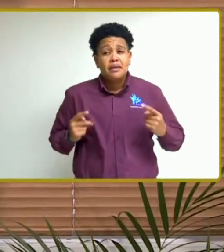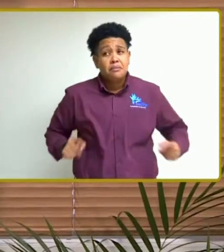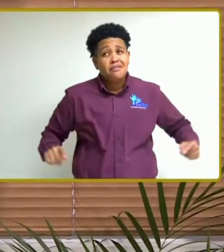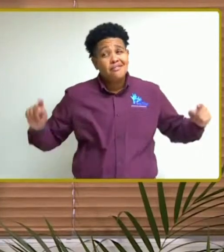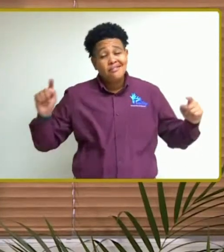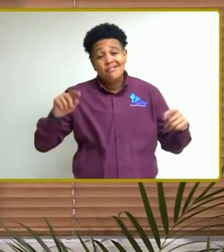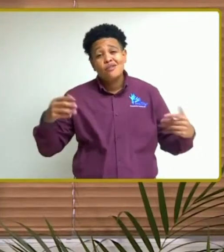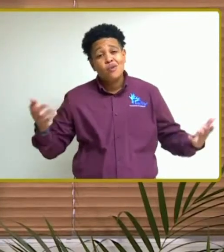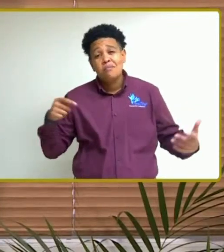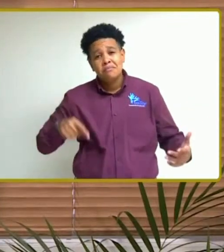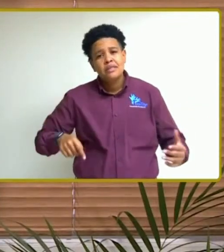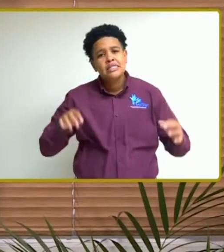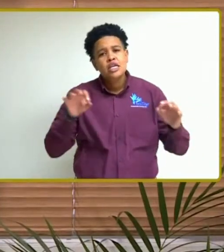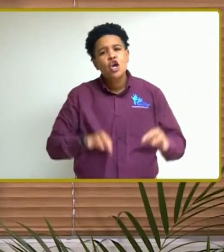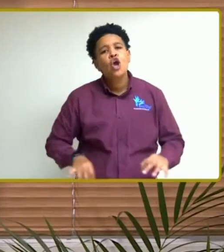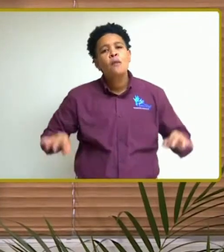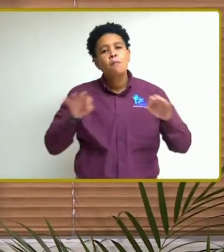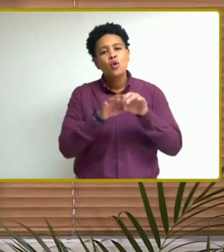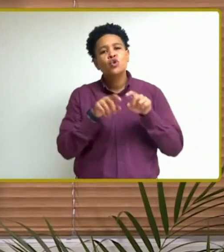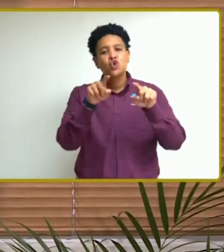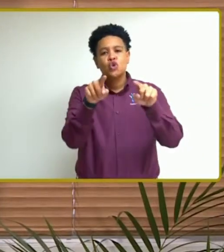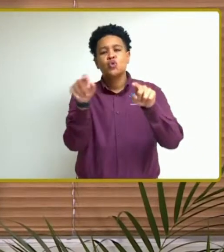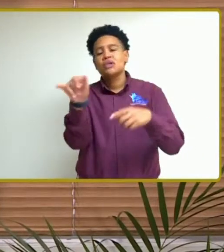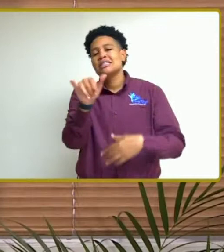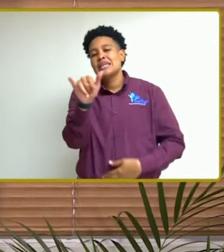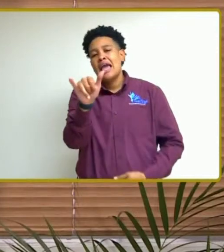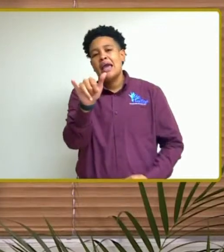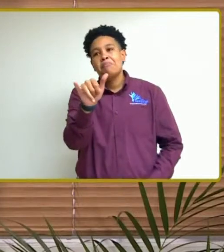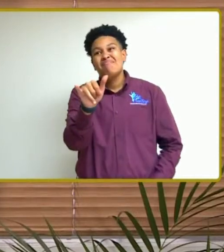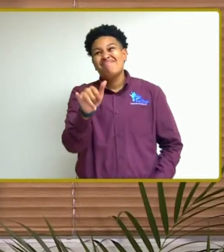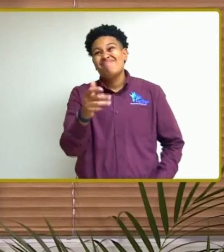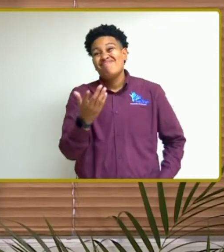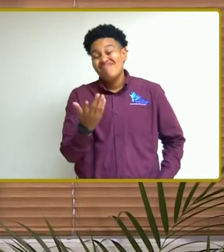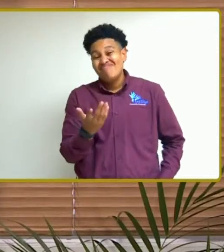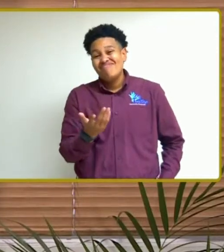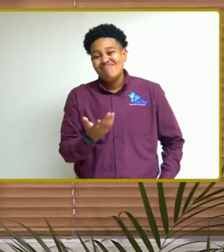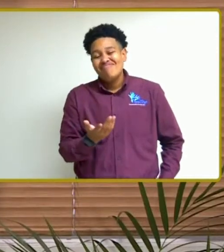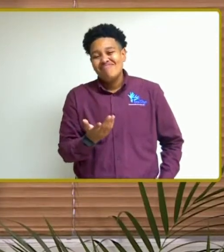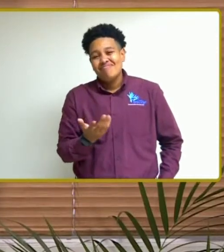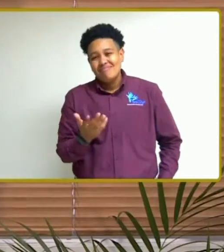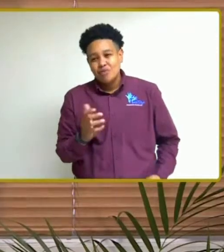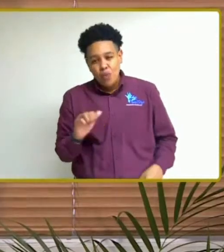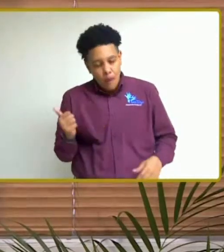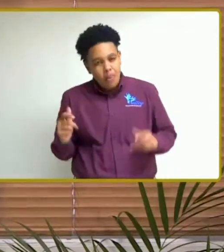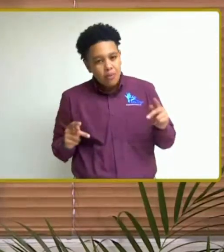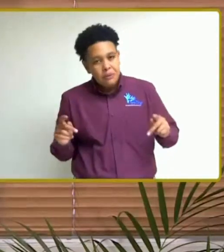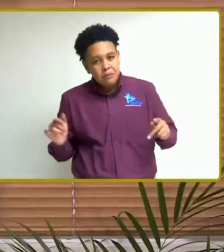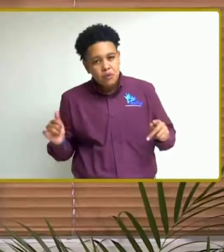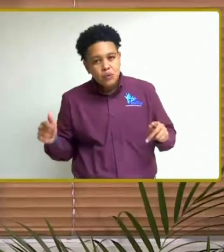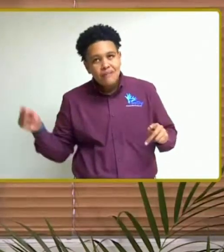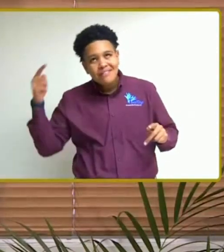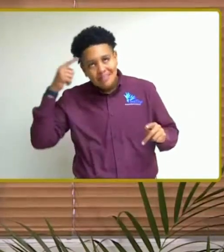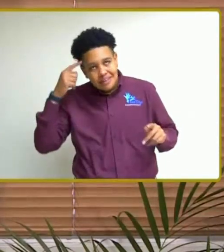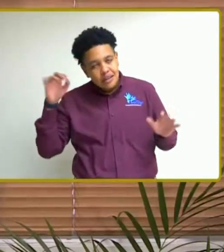that this is as important to you as it is to the rest of us.